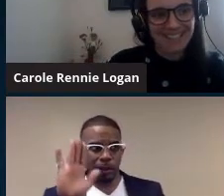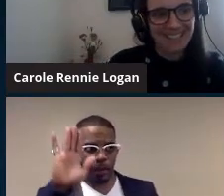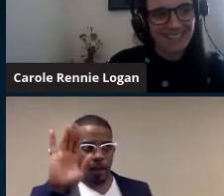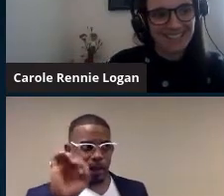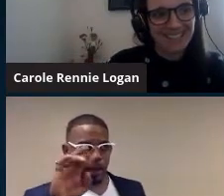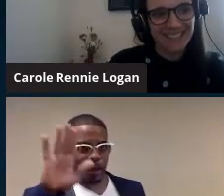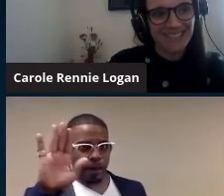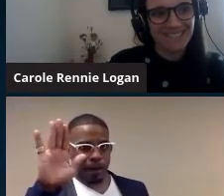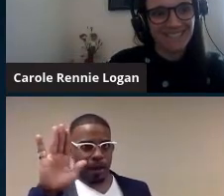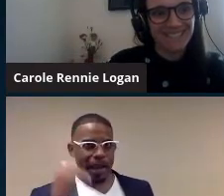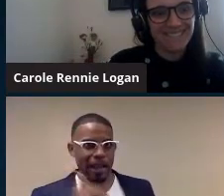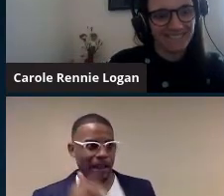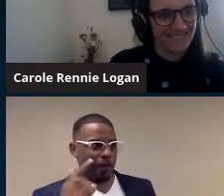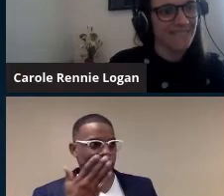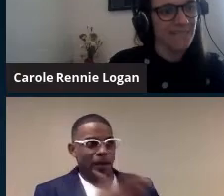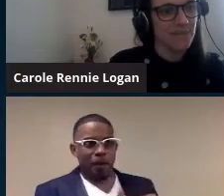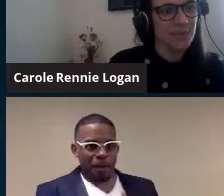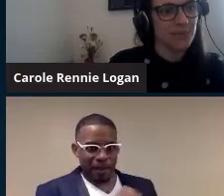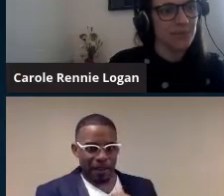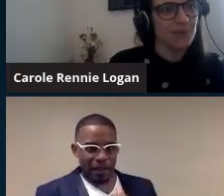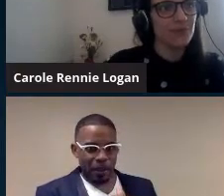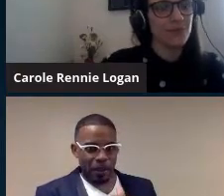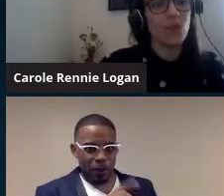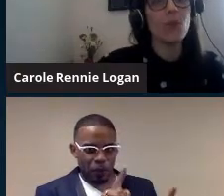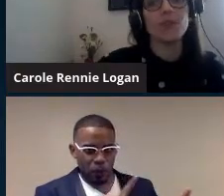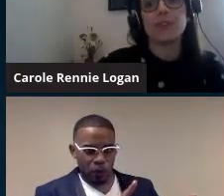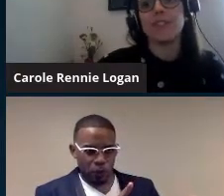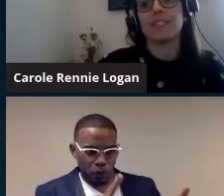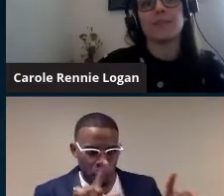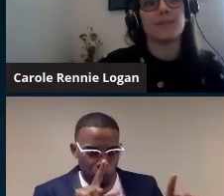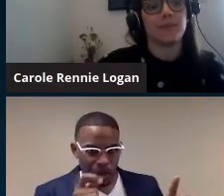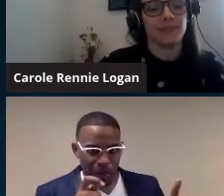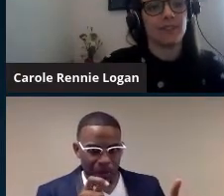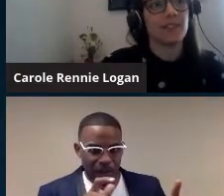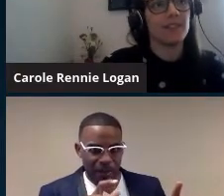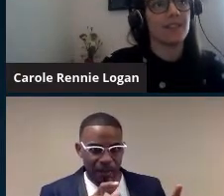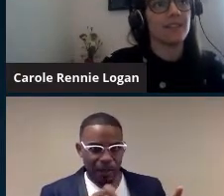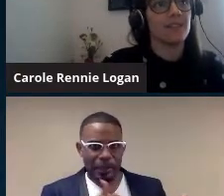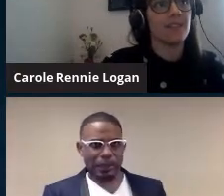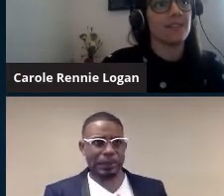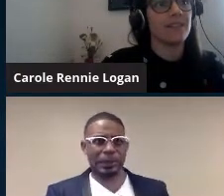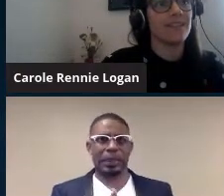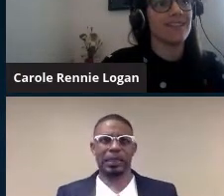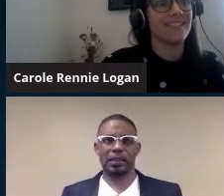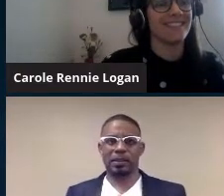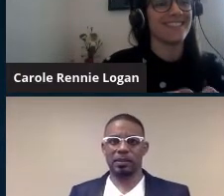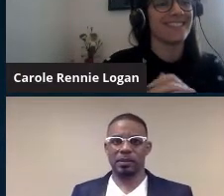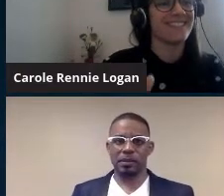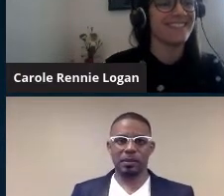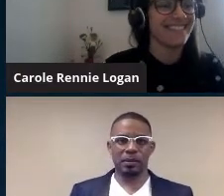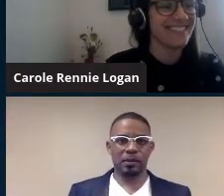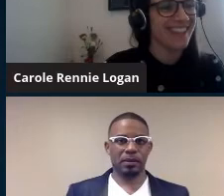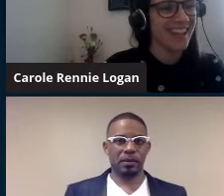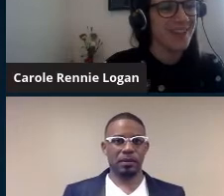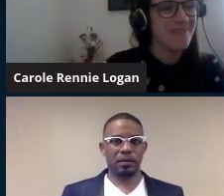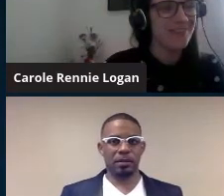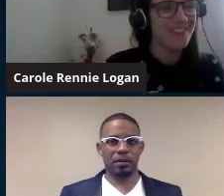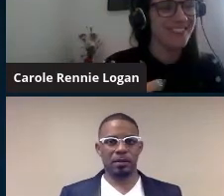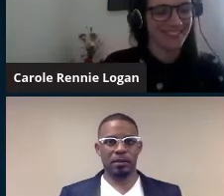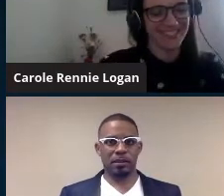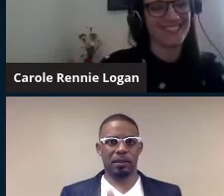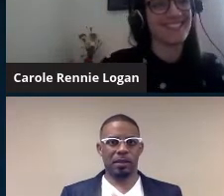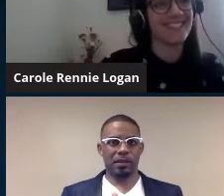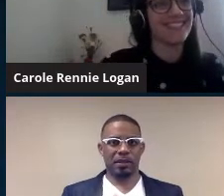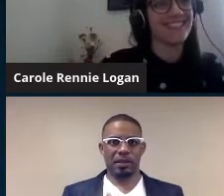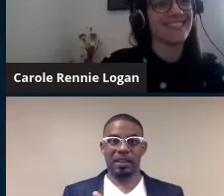Hi. Sorry for interrupting. Can you zoom a little bit? Oh, sorry. Because, yeah, we're on... Does that help?